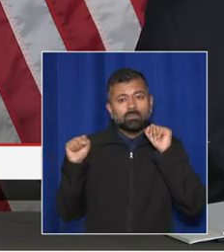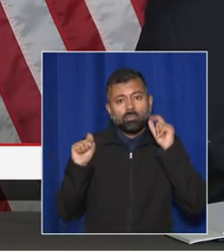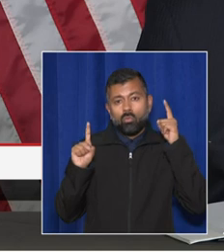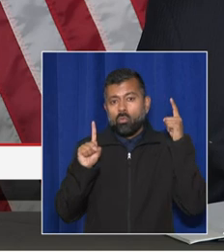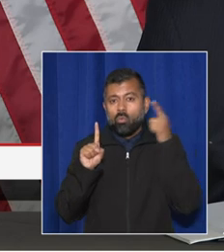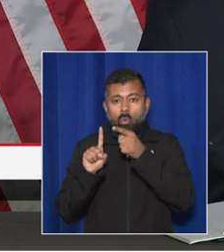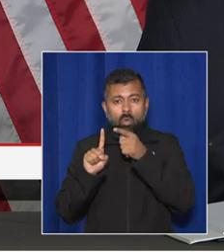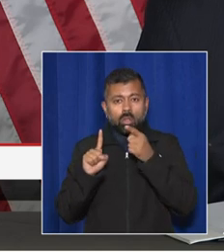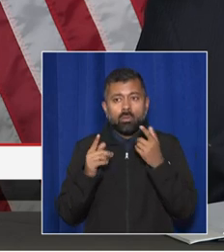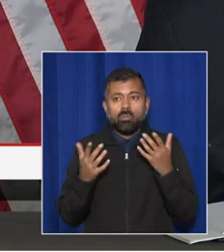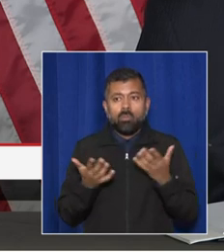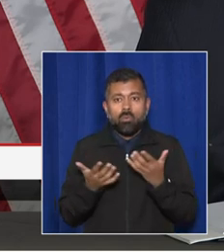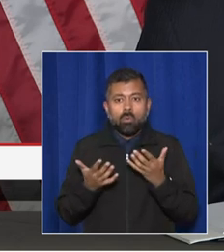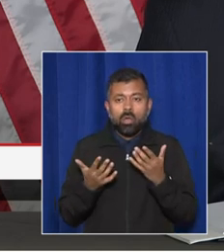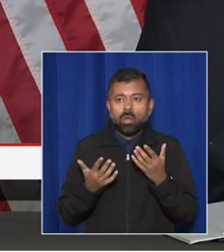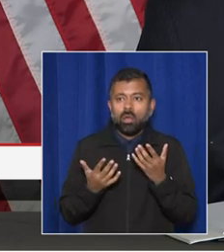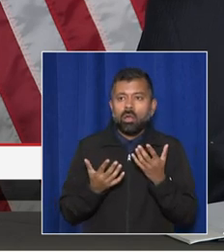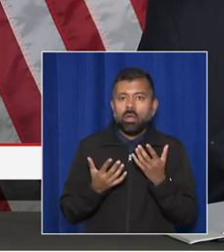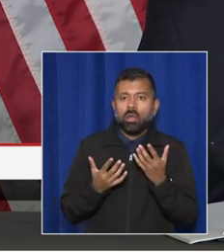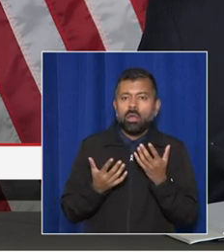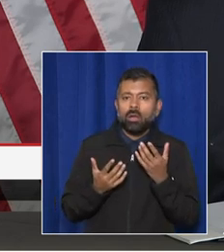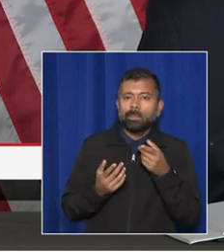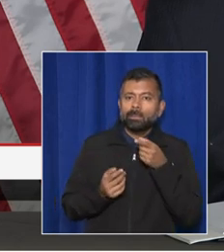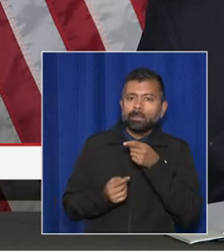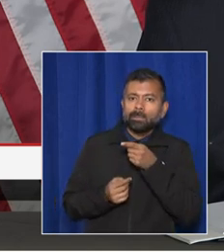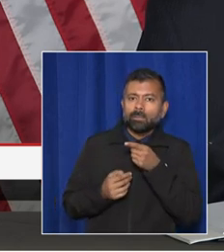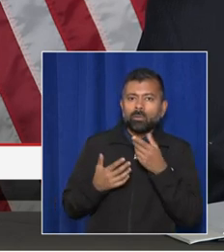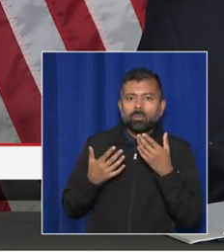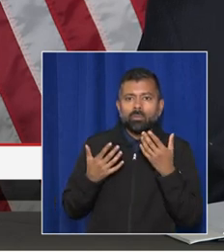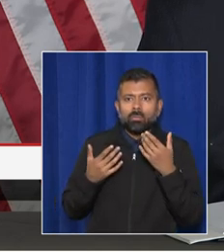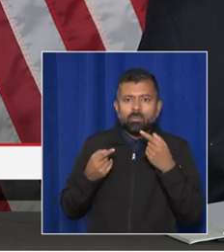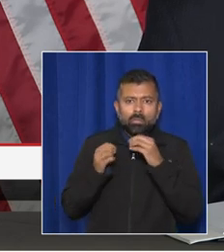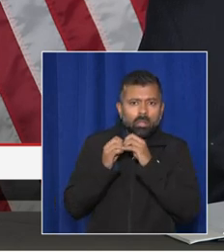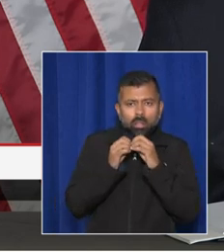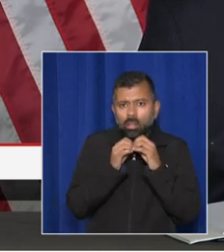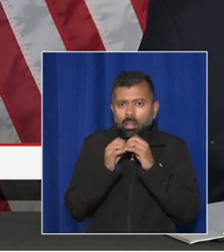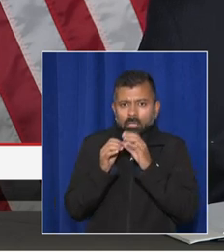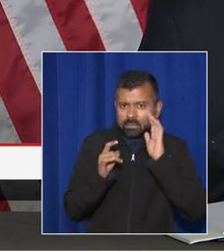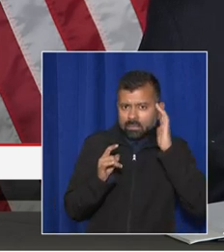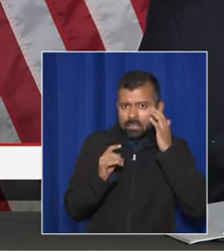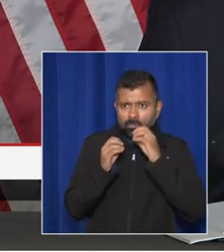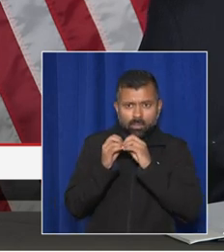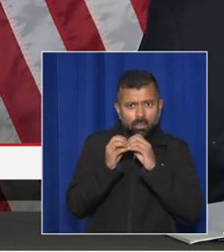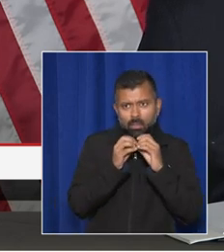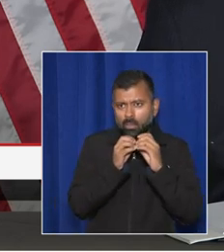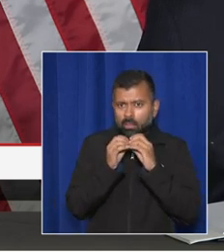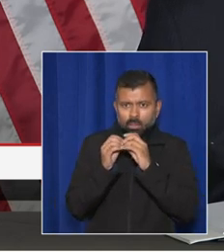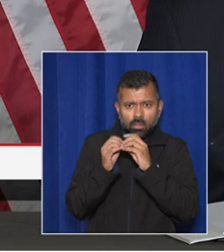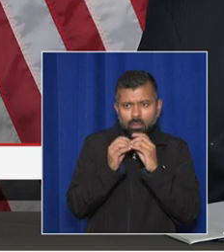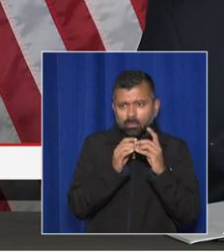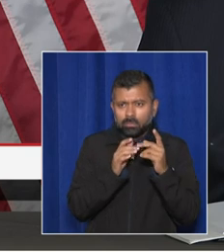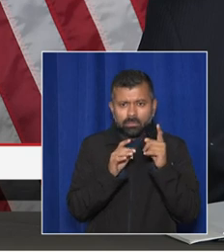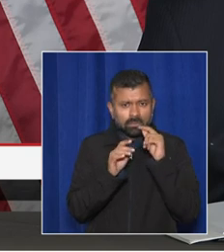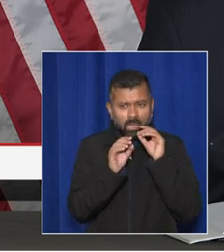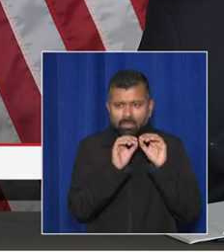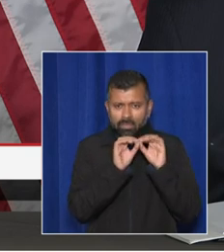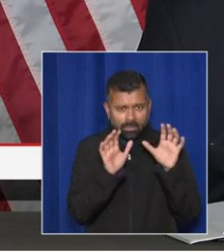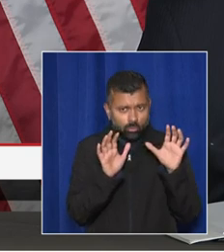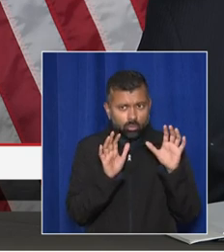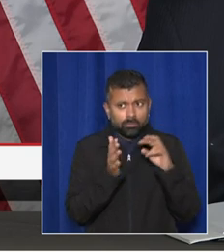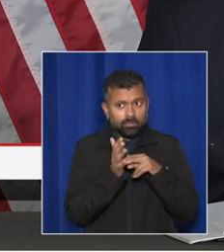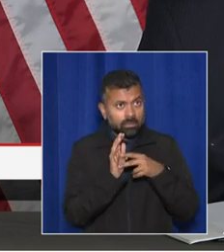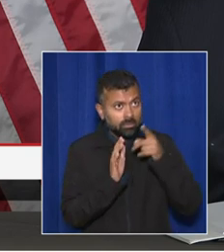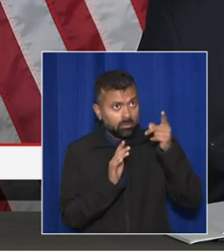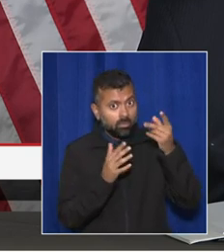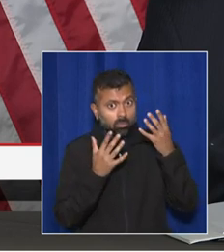can, and to avoid antagonizing the president and his allies and putting a target on DC's back, given